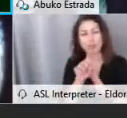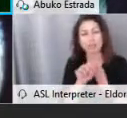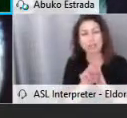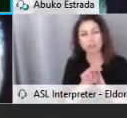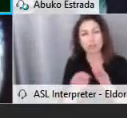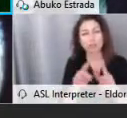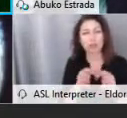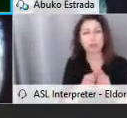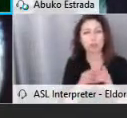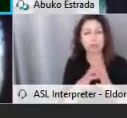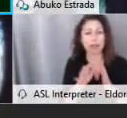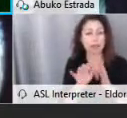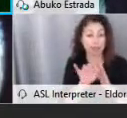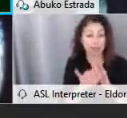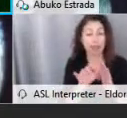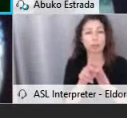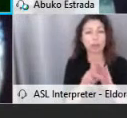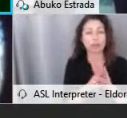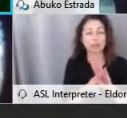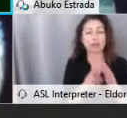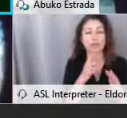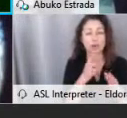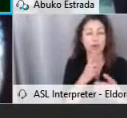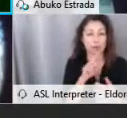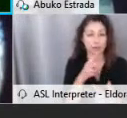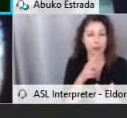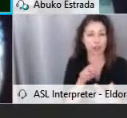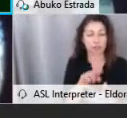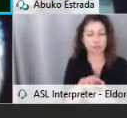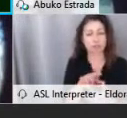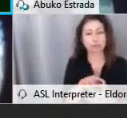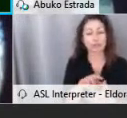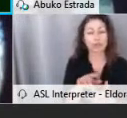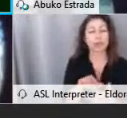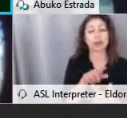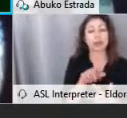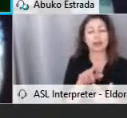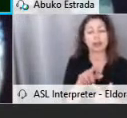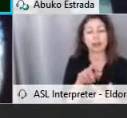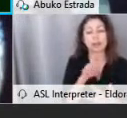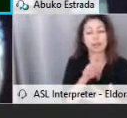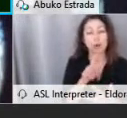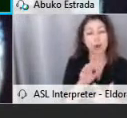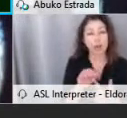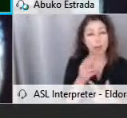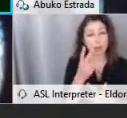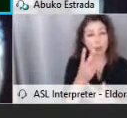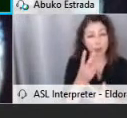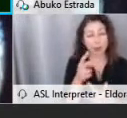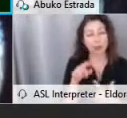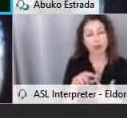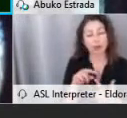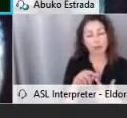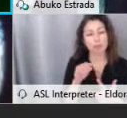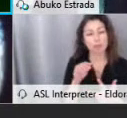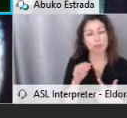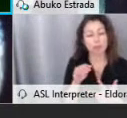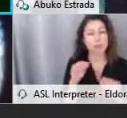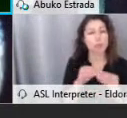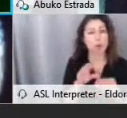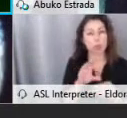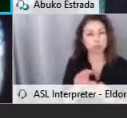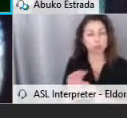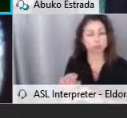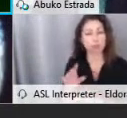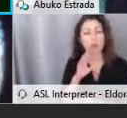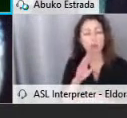to implement this policy. The Enhanced Premium Assistance Policy number 2, which is more generous, would lead